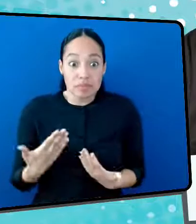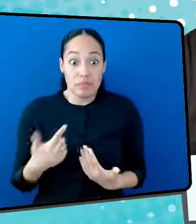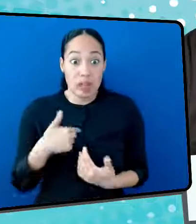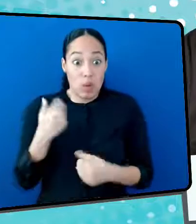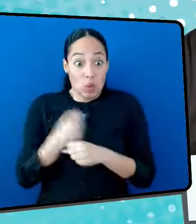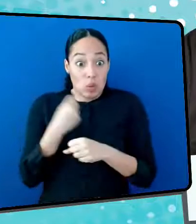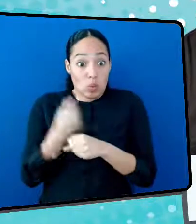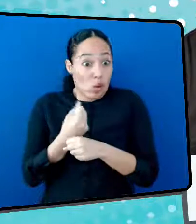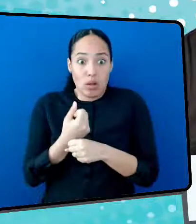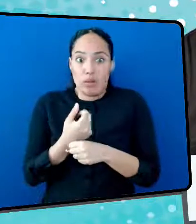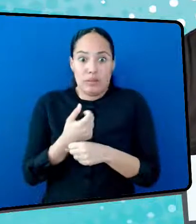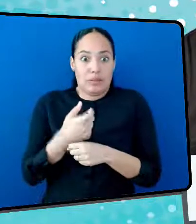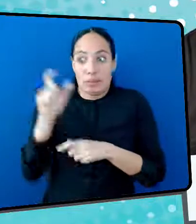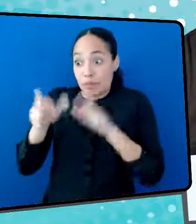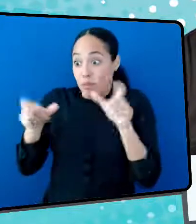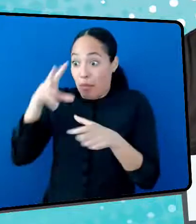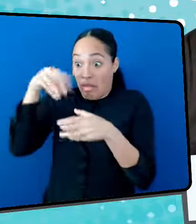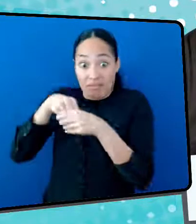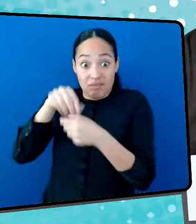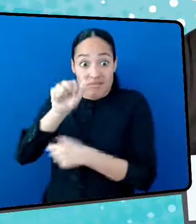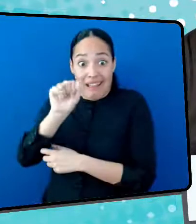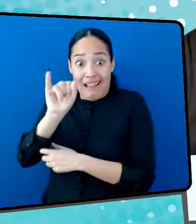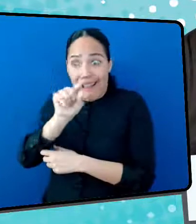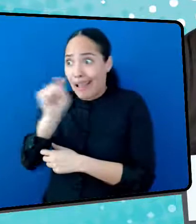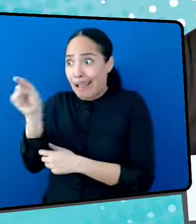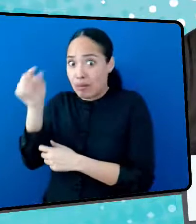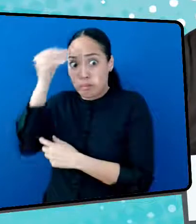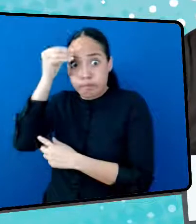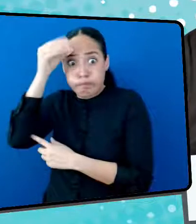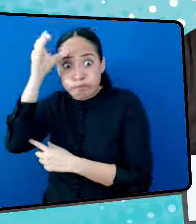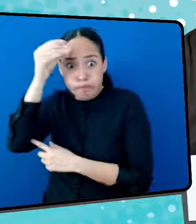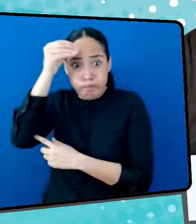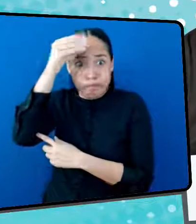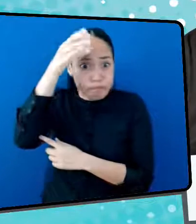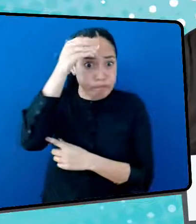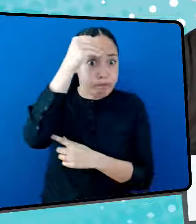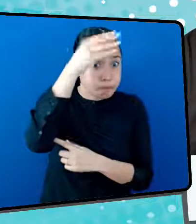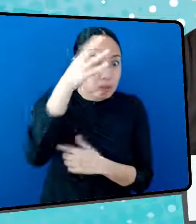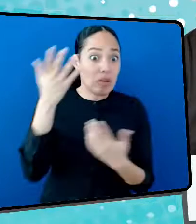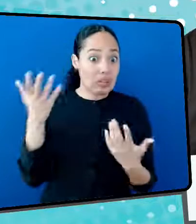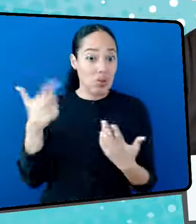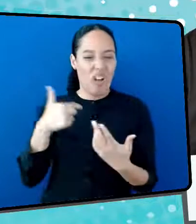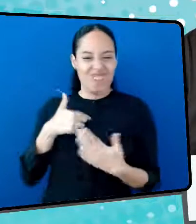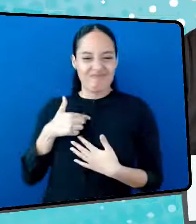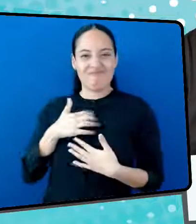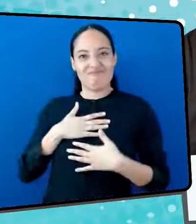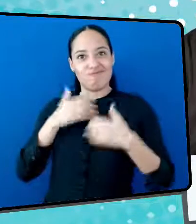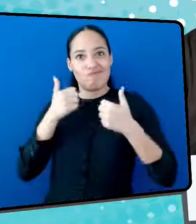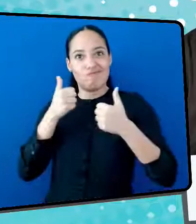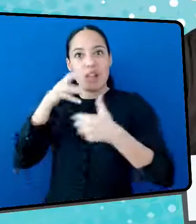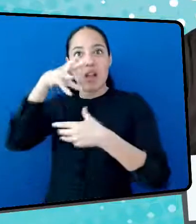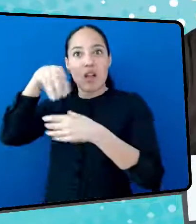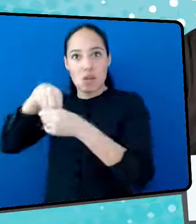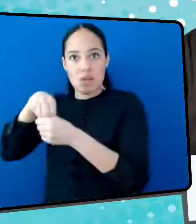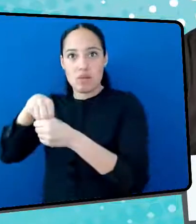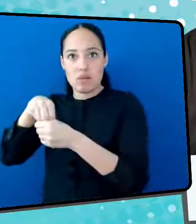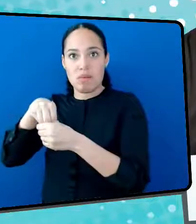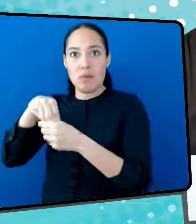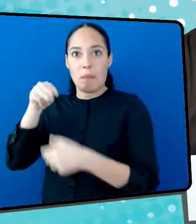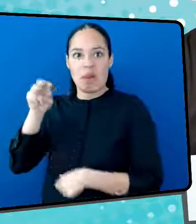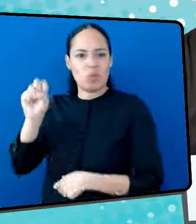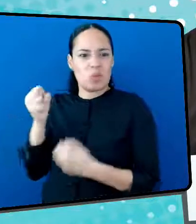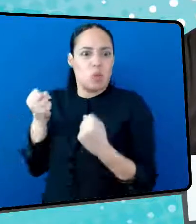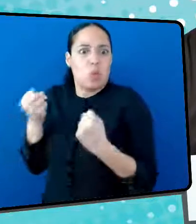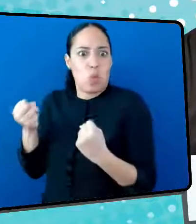world, and so it's fantastic just to be part of that. So yeah, like these things, these things, it's just the hype cycle, right?